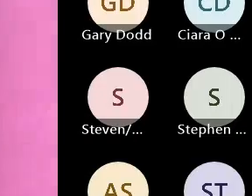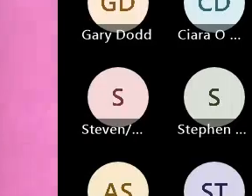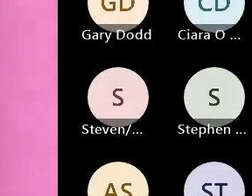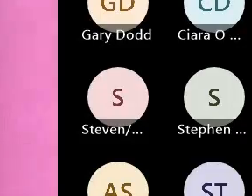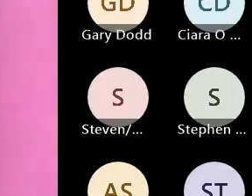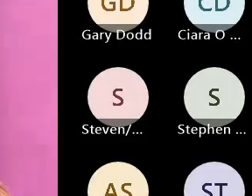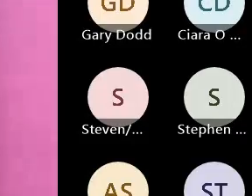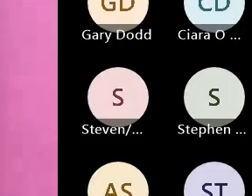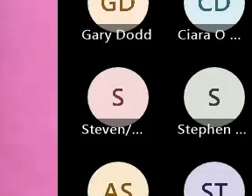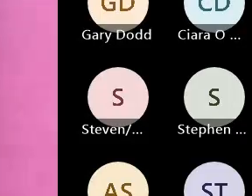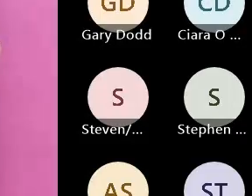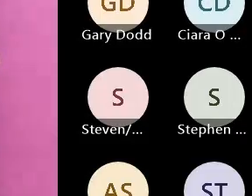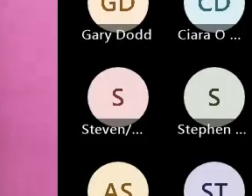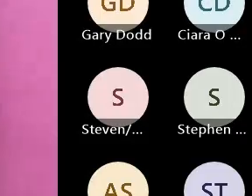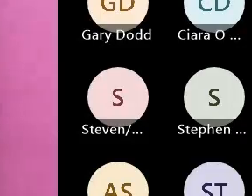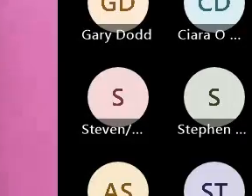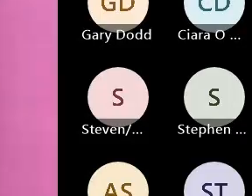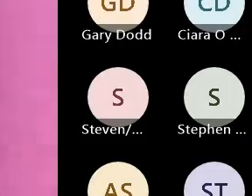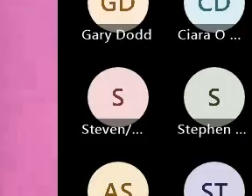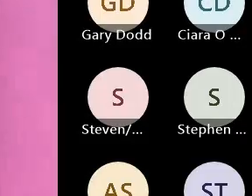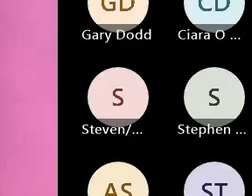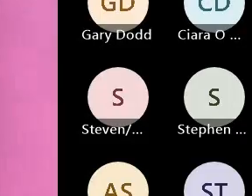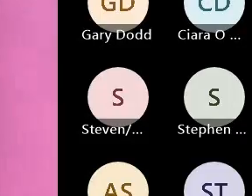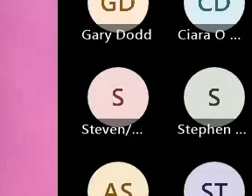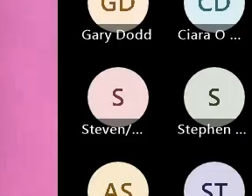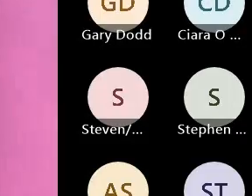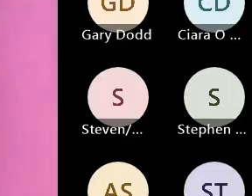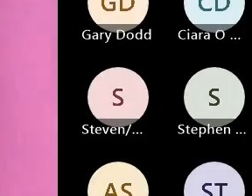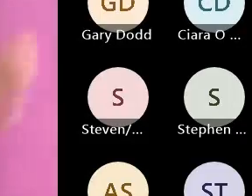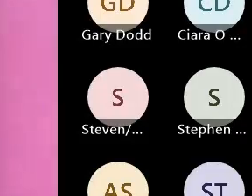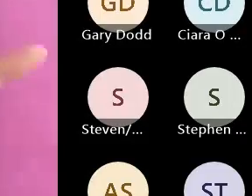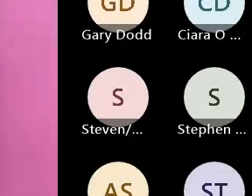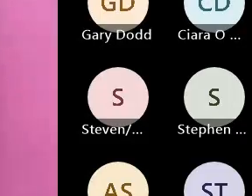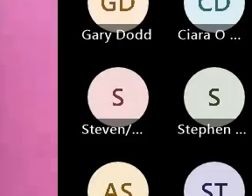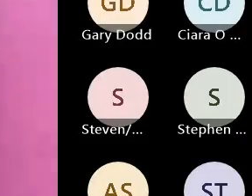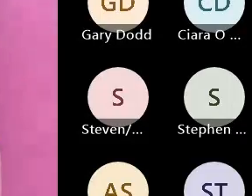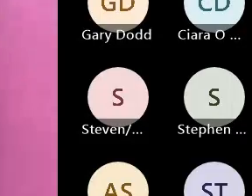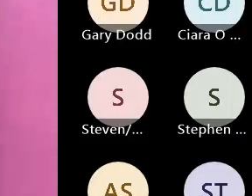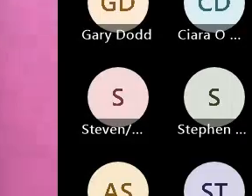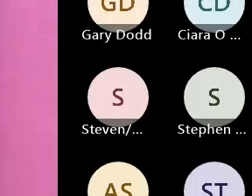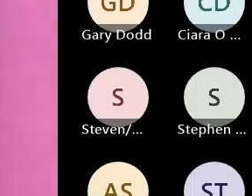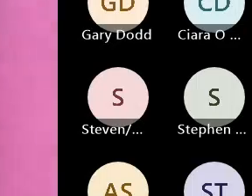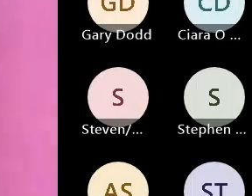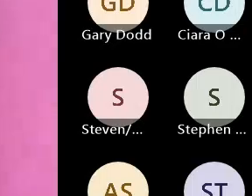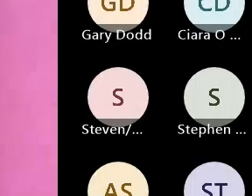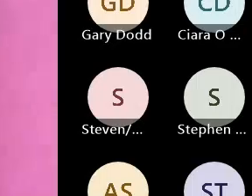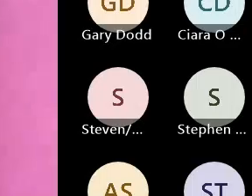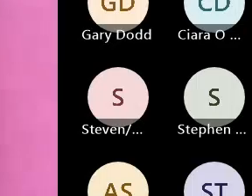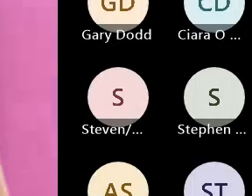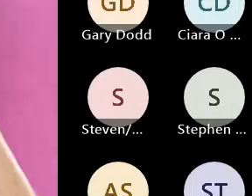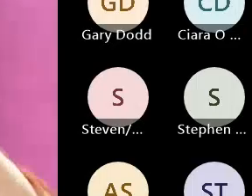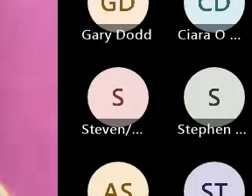him and found him very easy to work with. And look, it's amazing to think that you can get up to 90% and